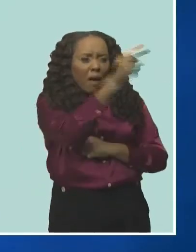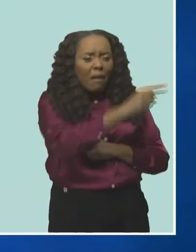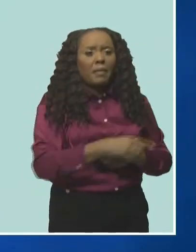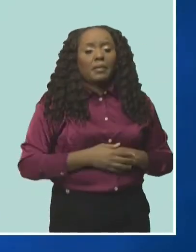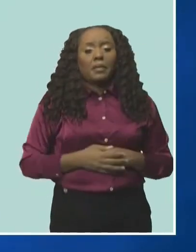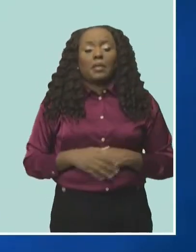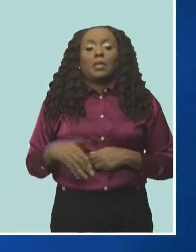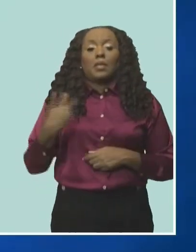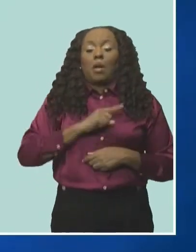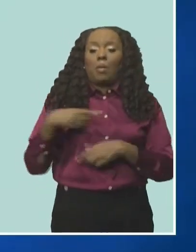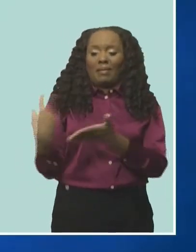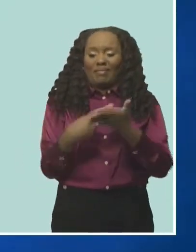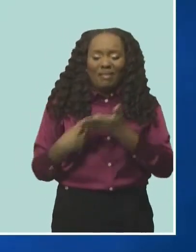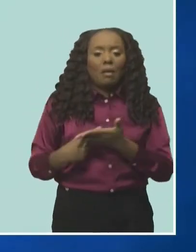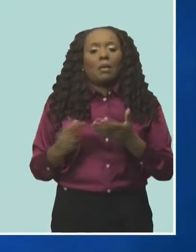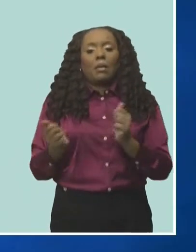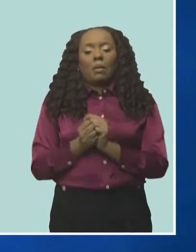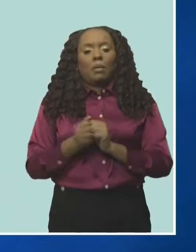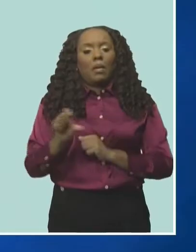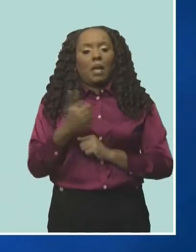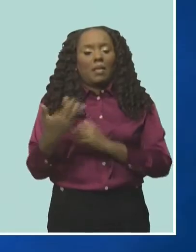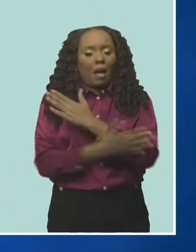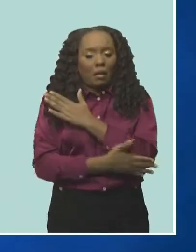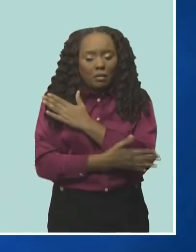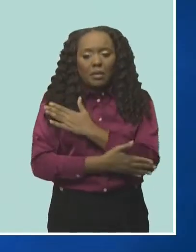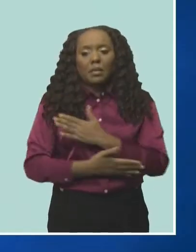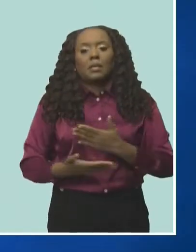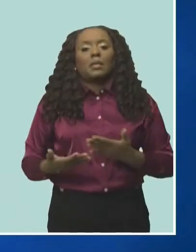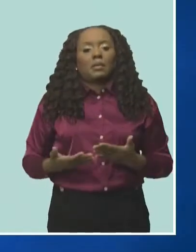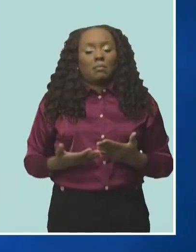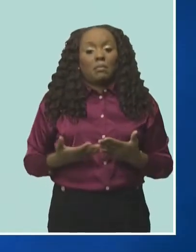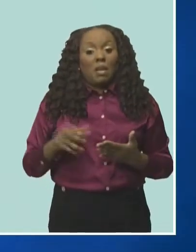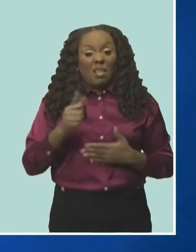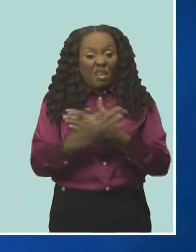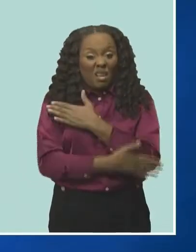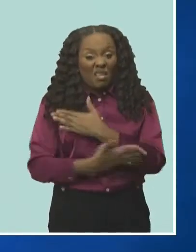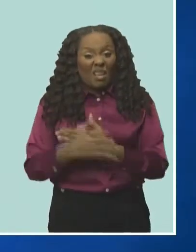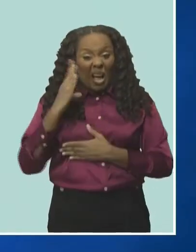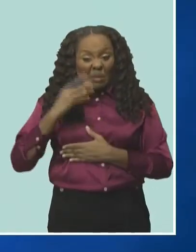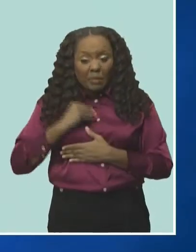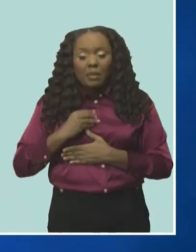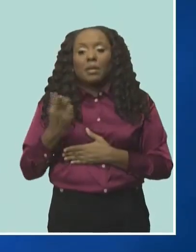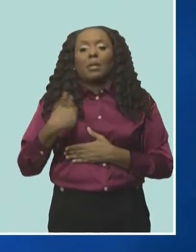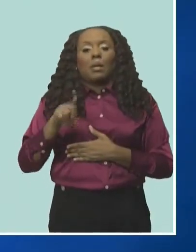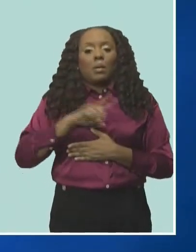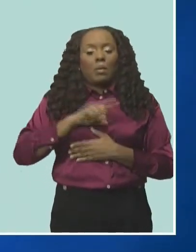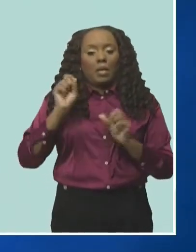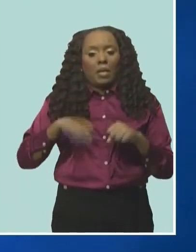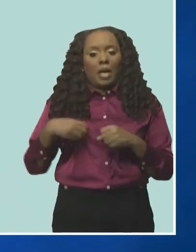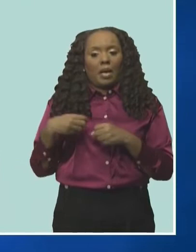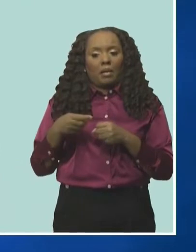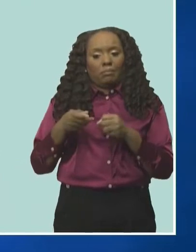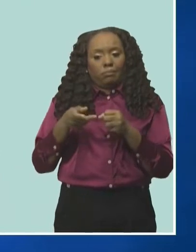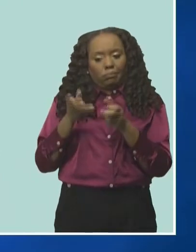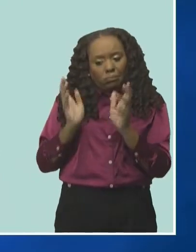other jurisdictions so that if these crimes occur in other places, which they usually do, that we would be able to collaborate with the officials